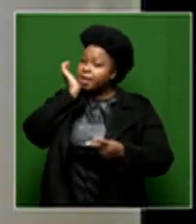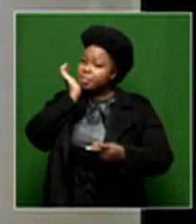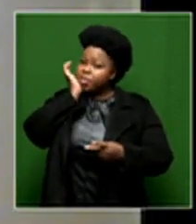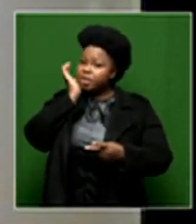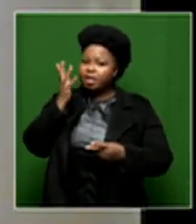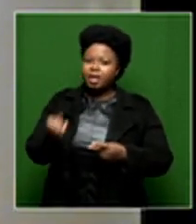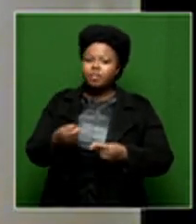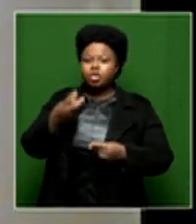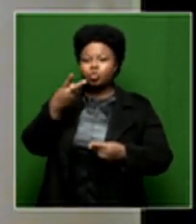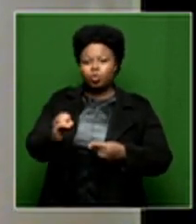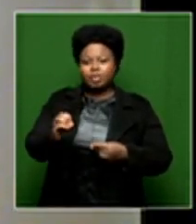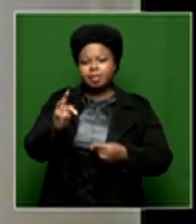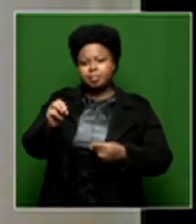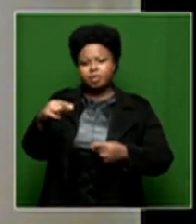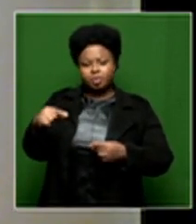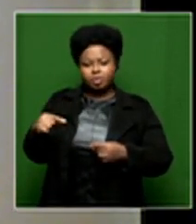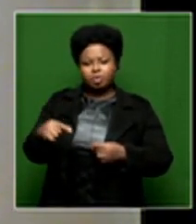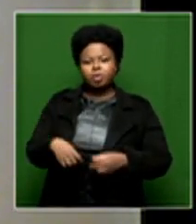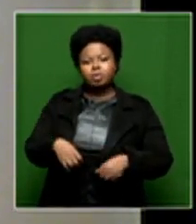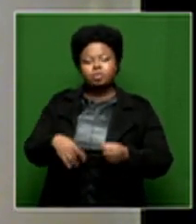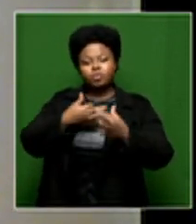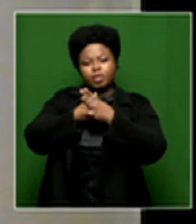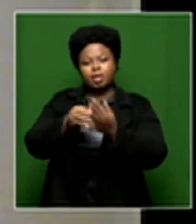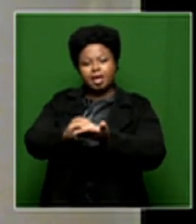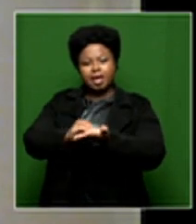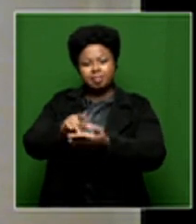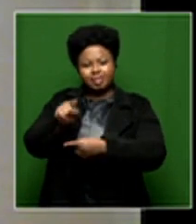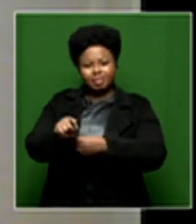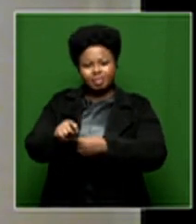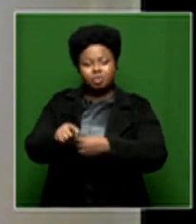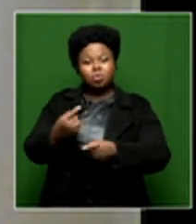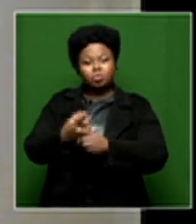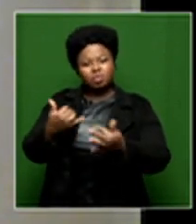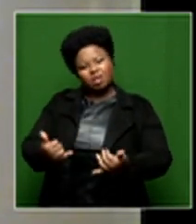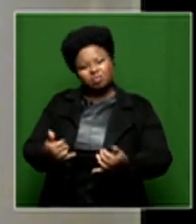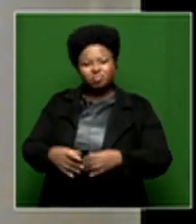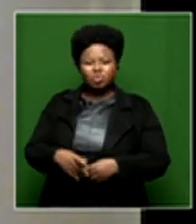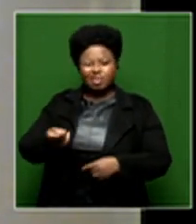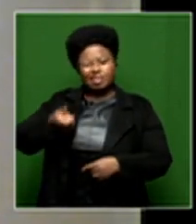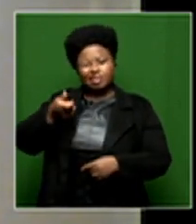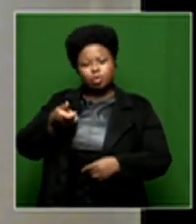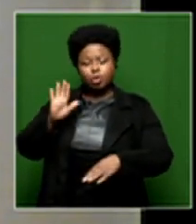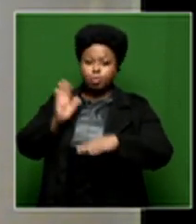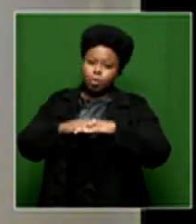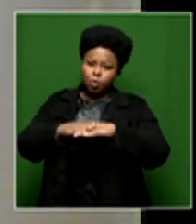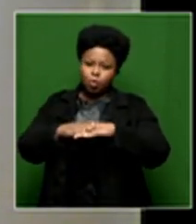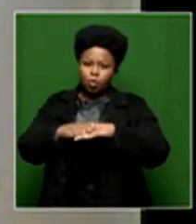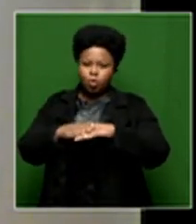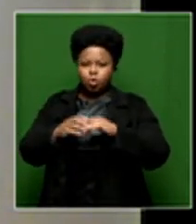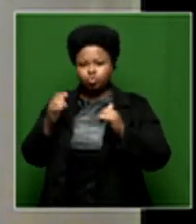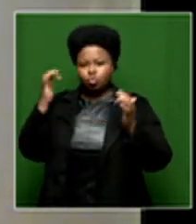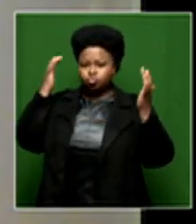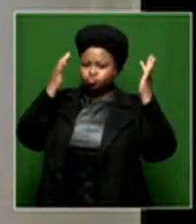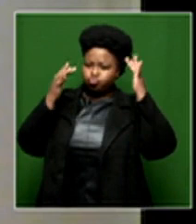has got 20 milligrams of CBD. So that gives you a slightly more